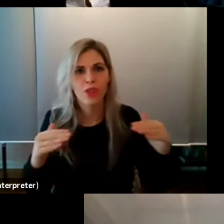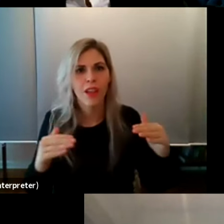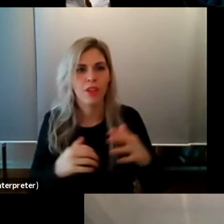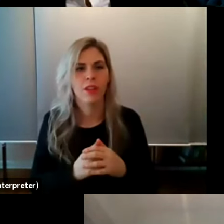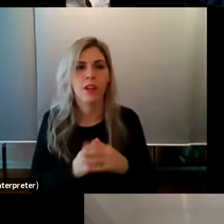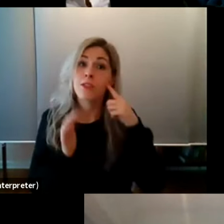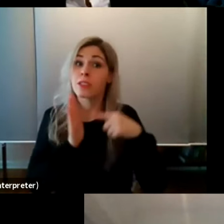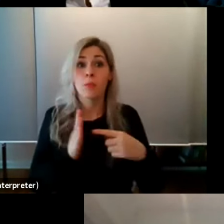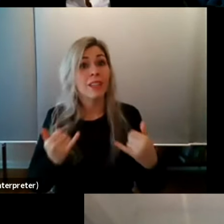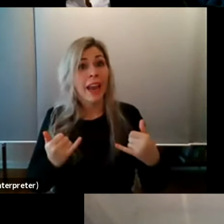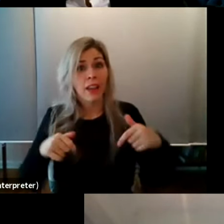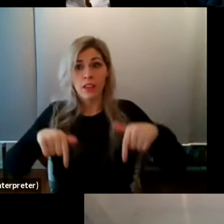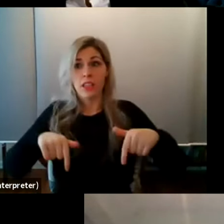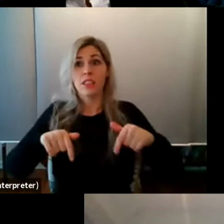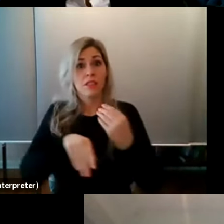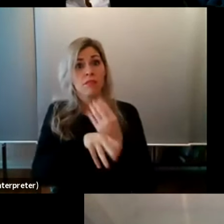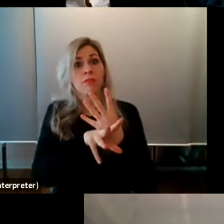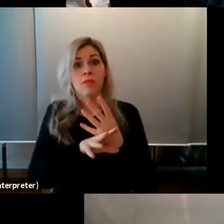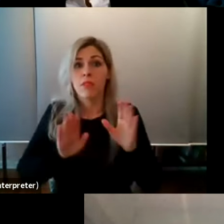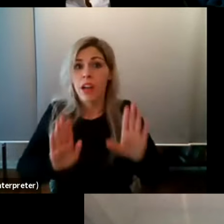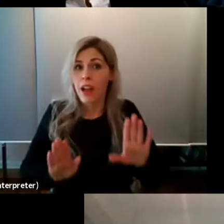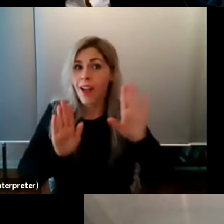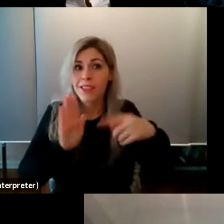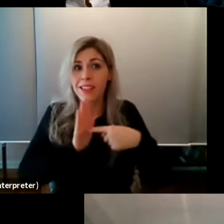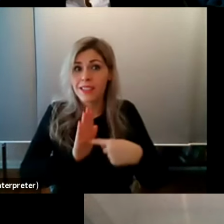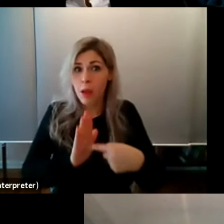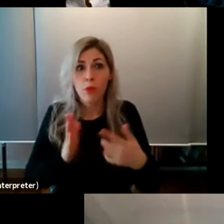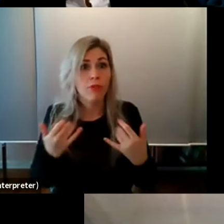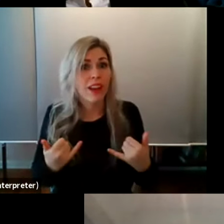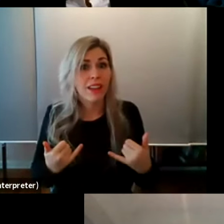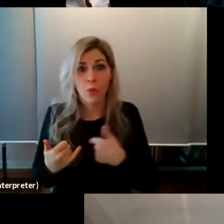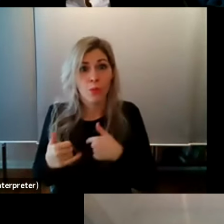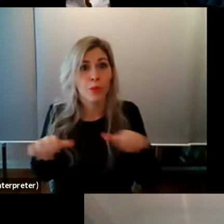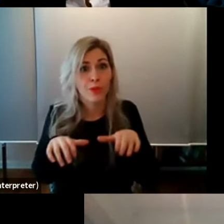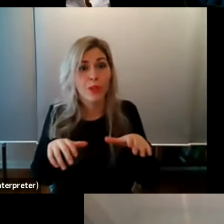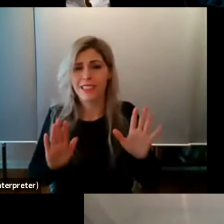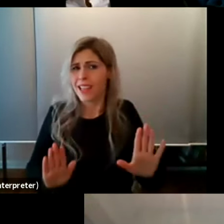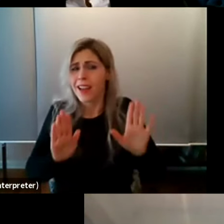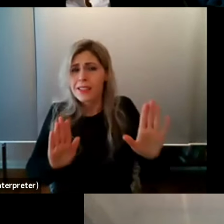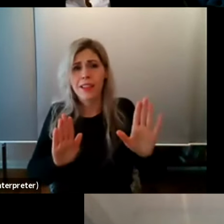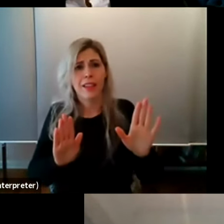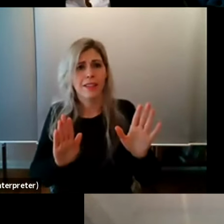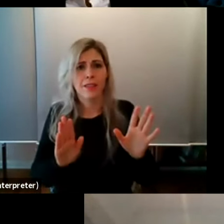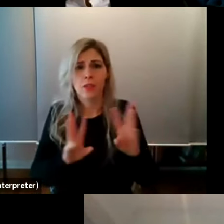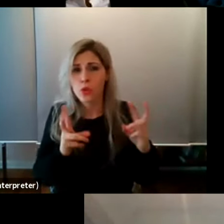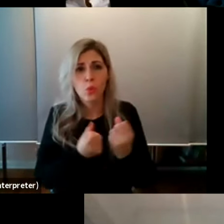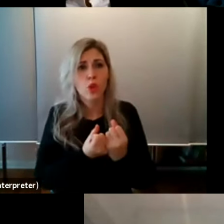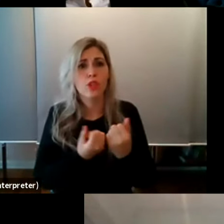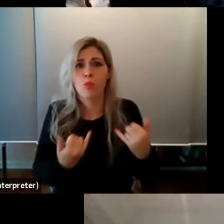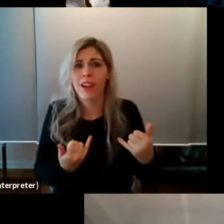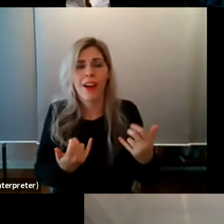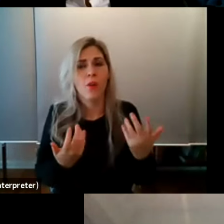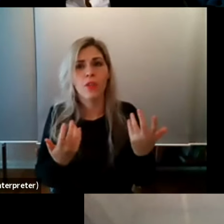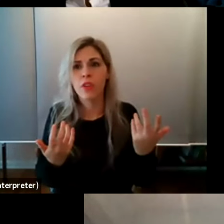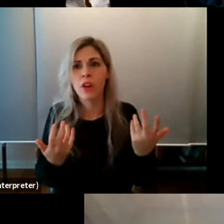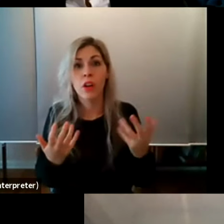today, this is an excellent example. The session that we are attending all today is an excellent example of places